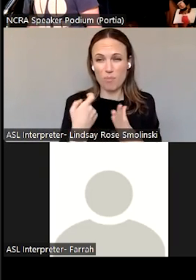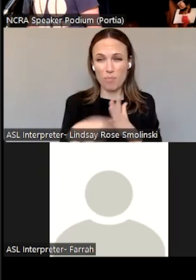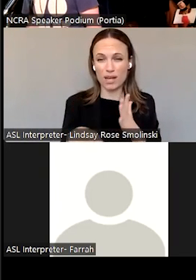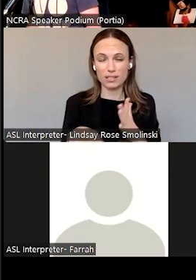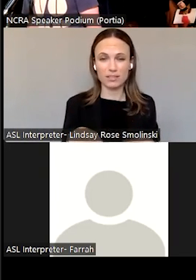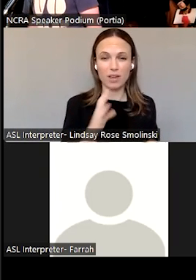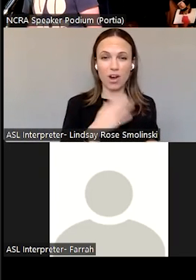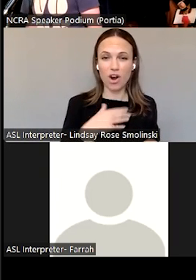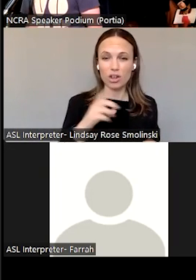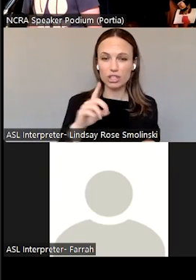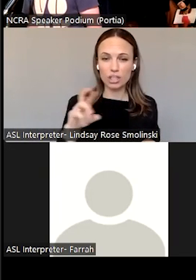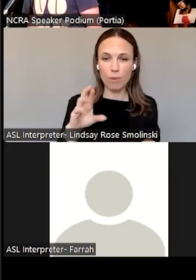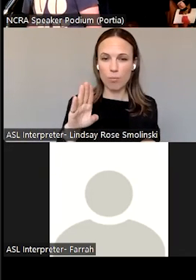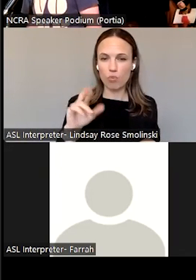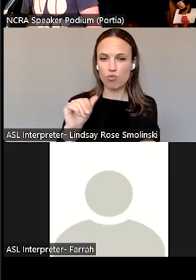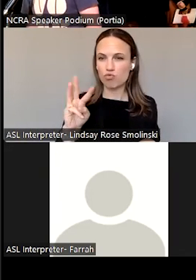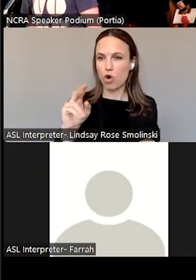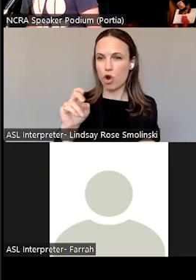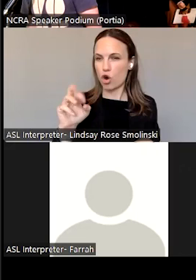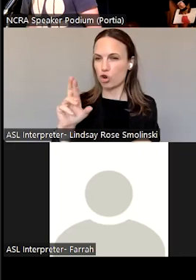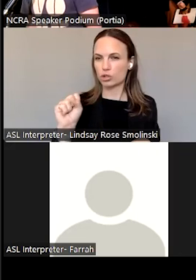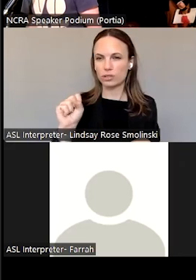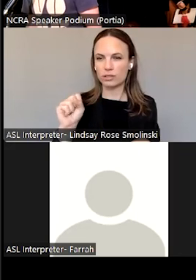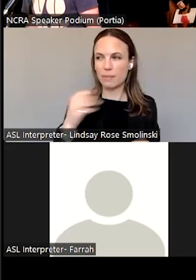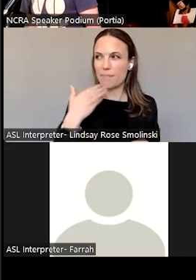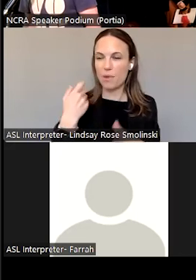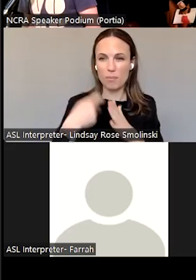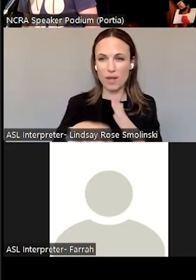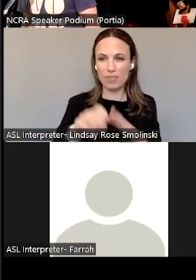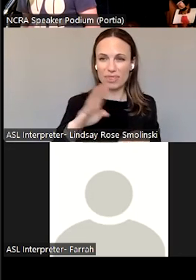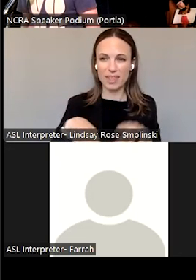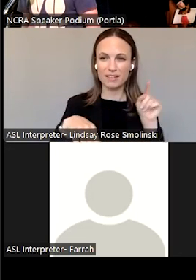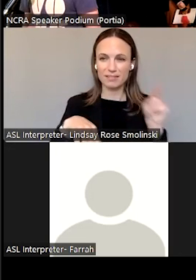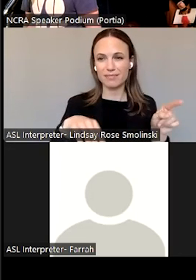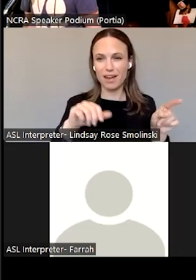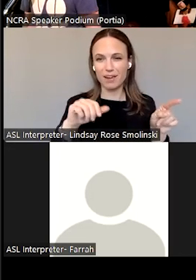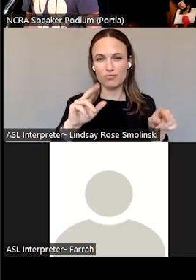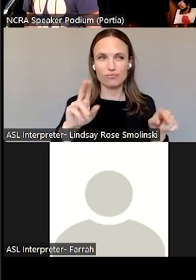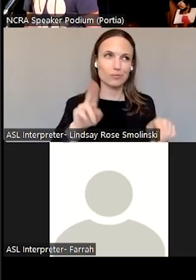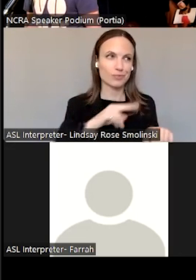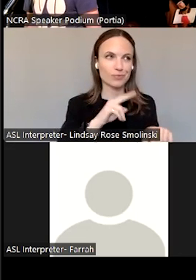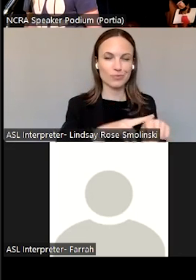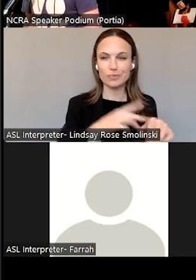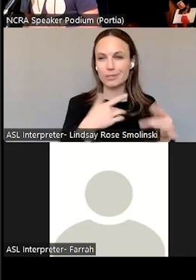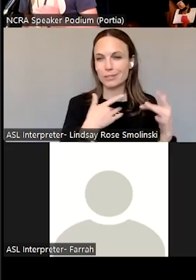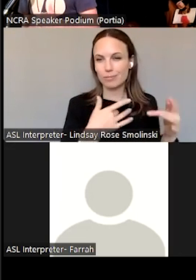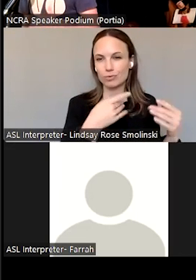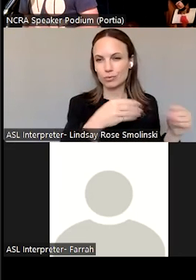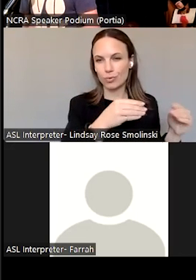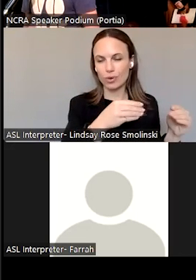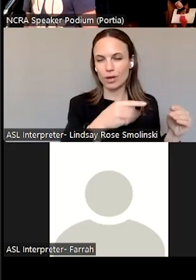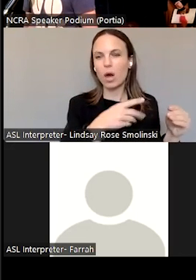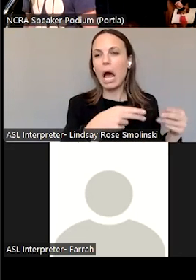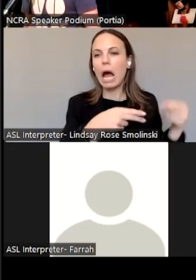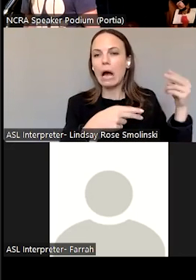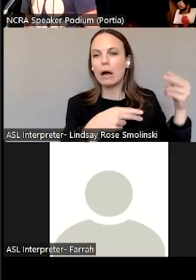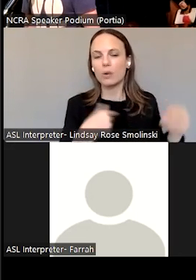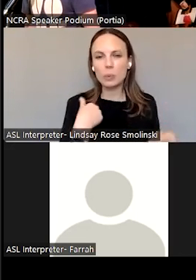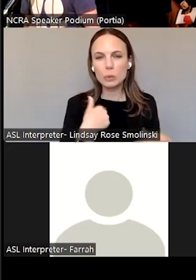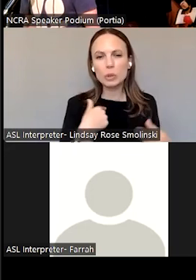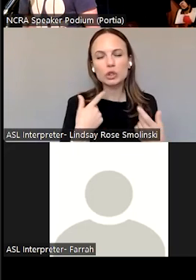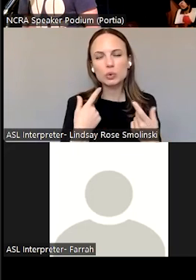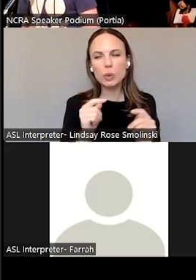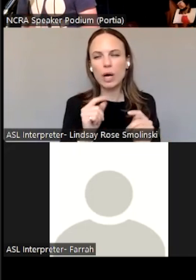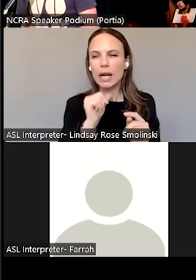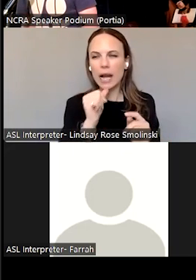of our Dr. Bronner's ends up coming in at a better price than at a normal grocery store, where some of our stuff will be a little bit higher, but we generally try not